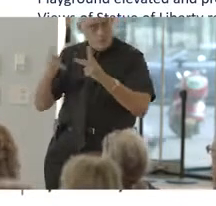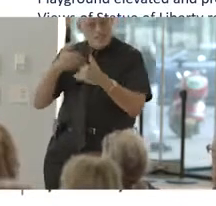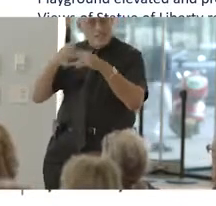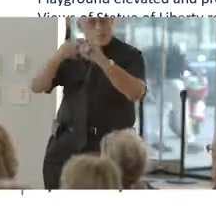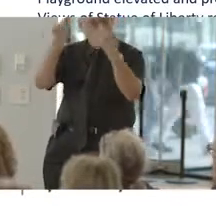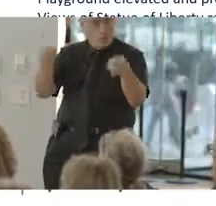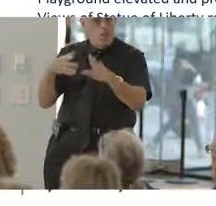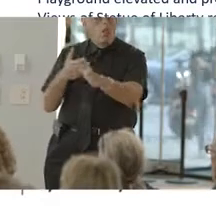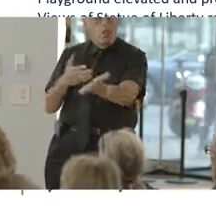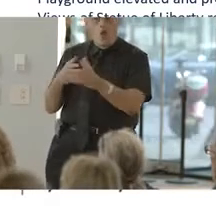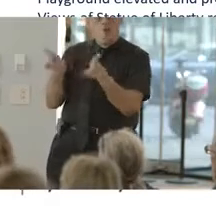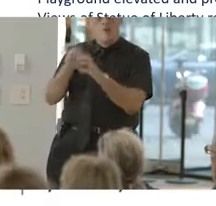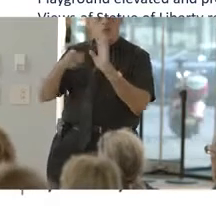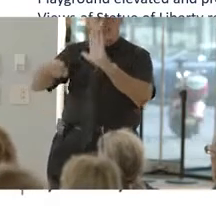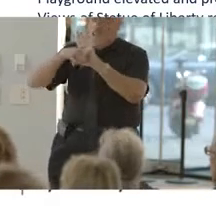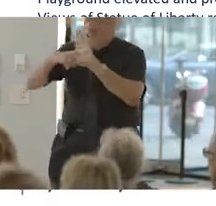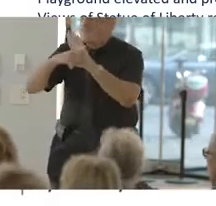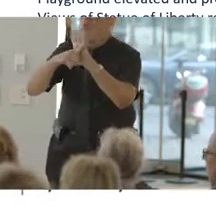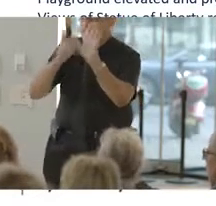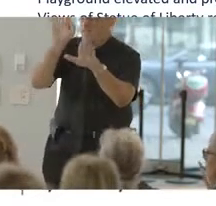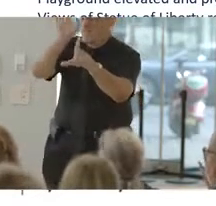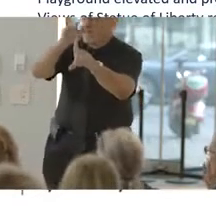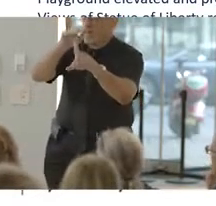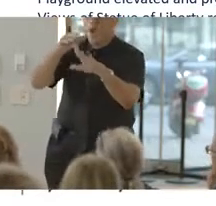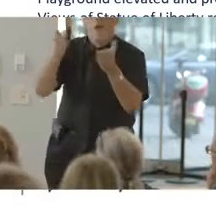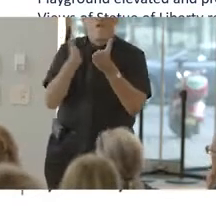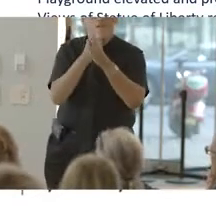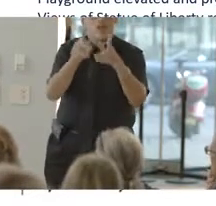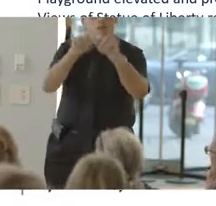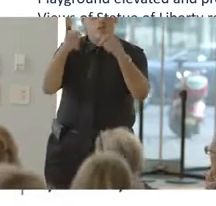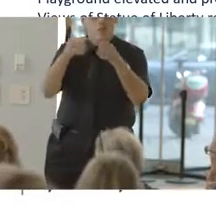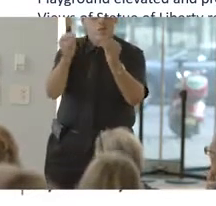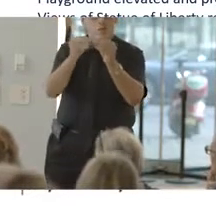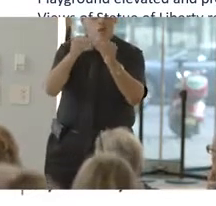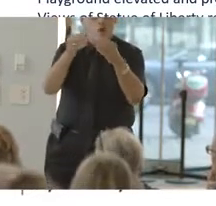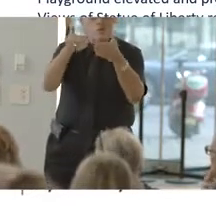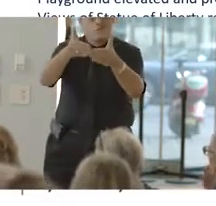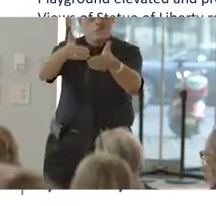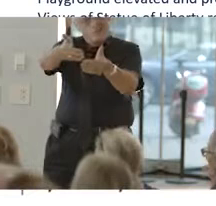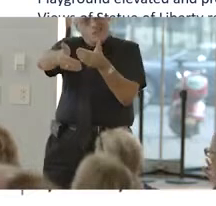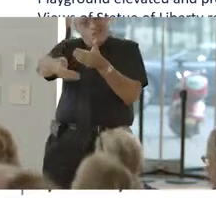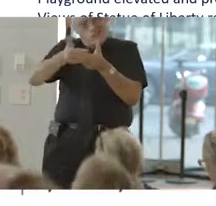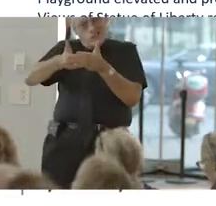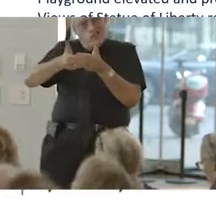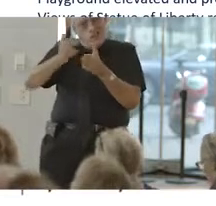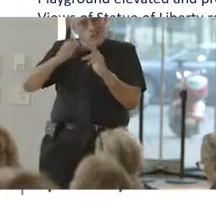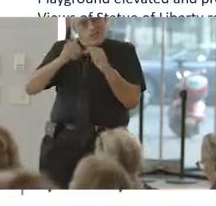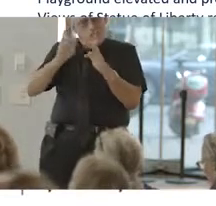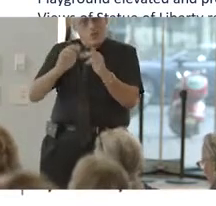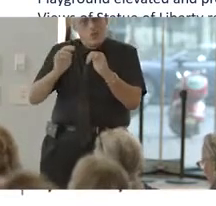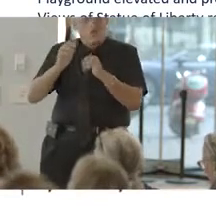terminal. And the disadvantages are that it moves the ferry terminal closer to the residential buildings and the playground.